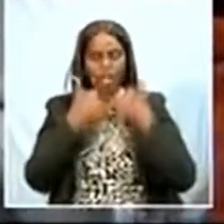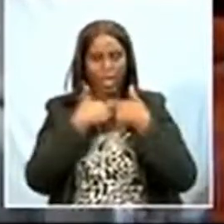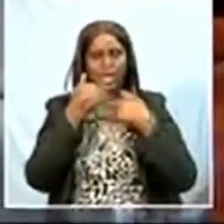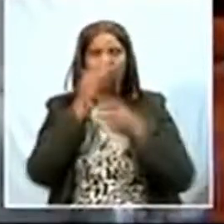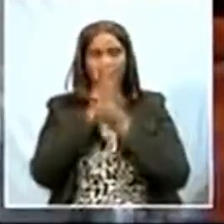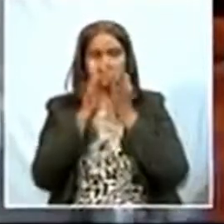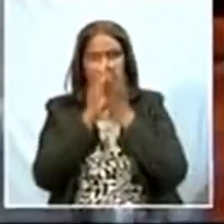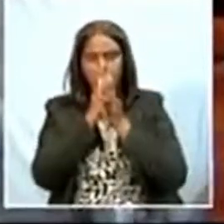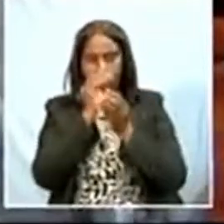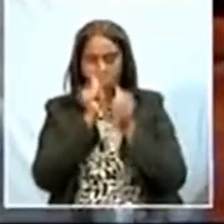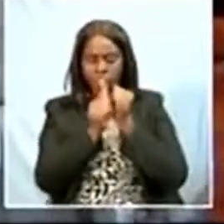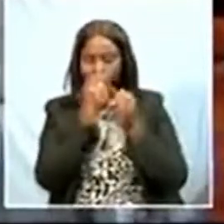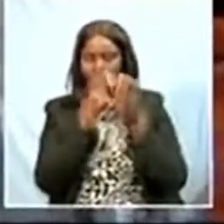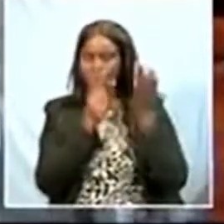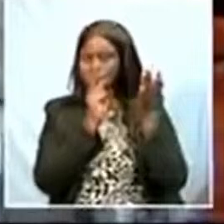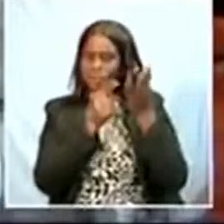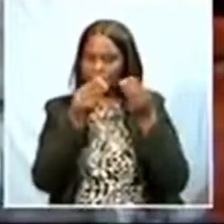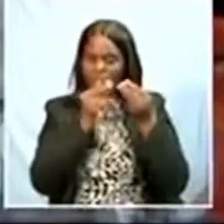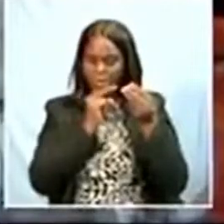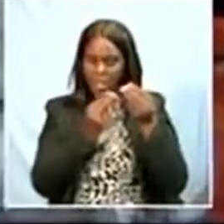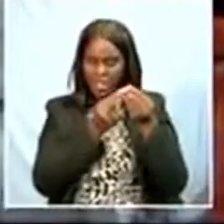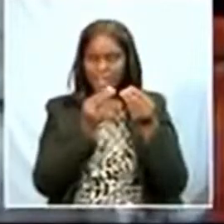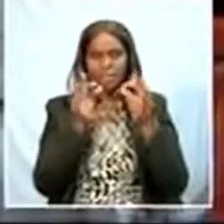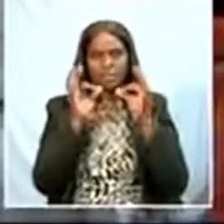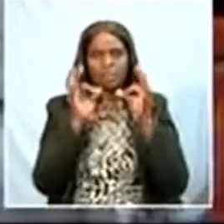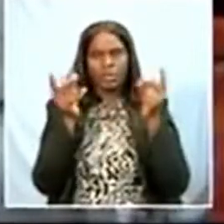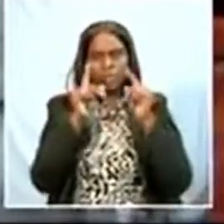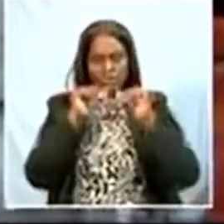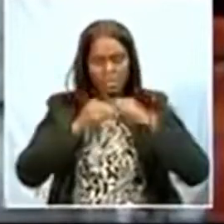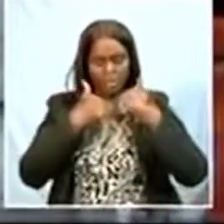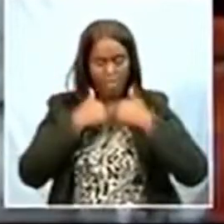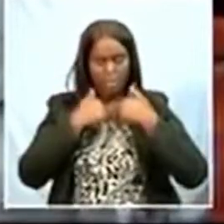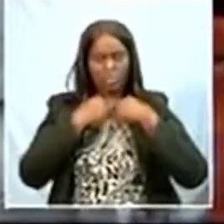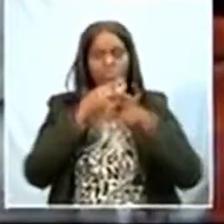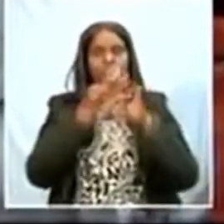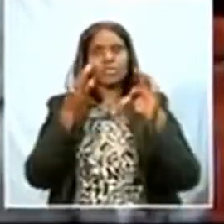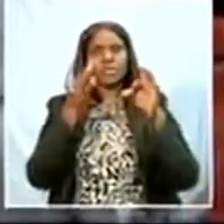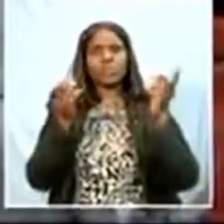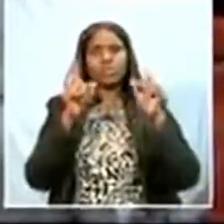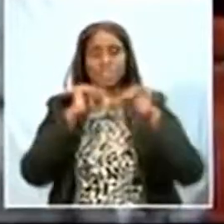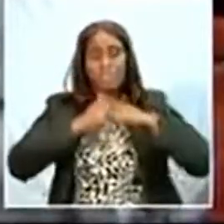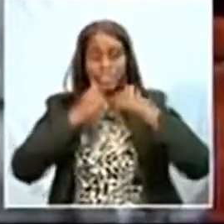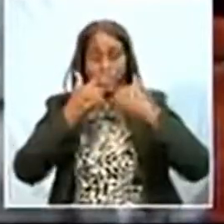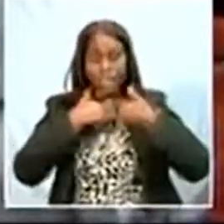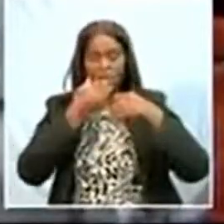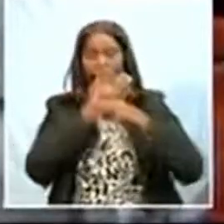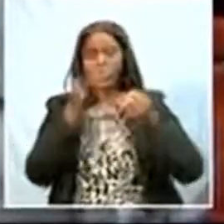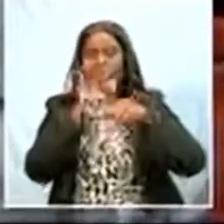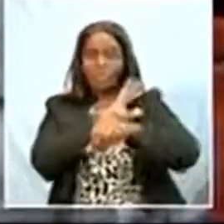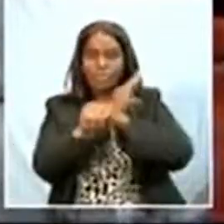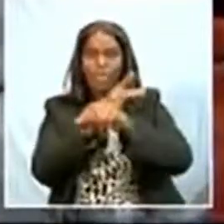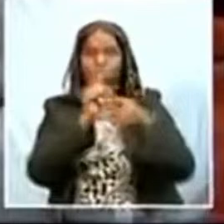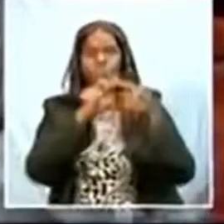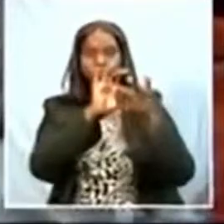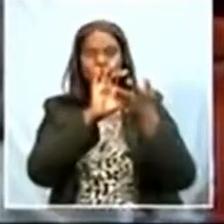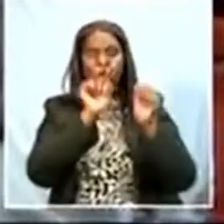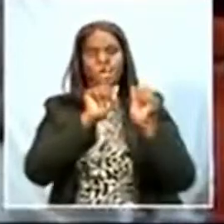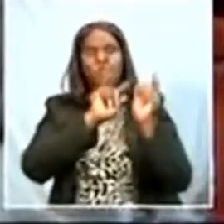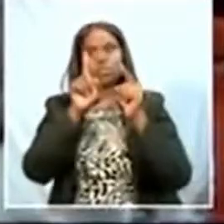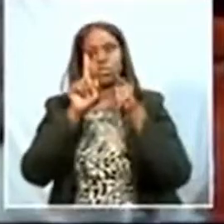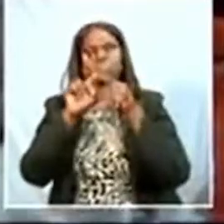structure that will give us flexibility whenever we are free to, whenever we have capacity to borrow, we can go and